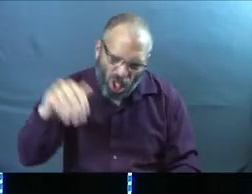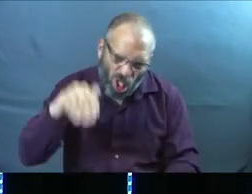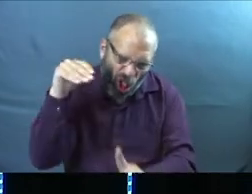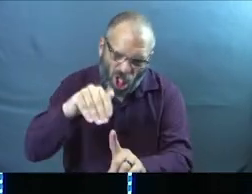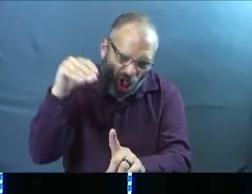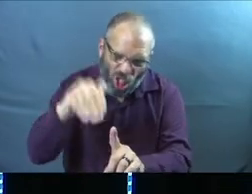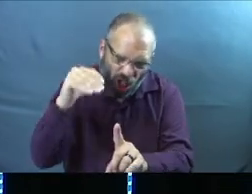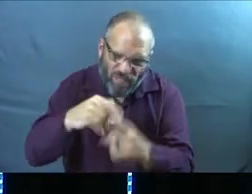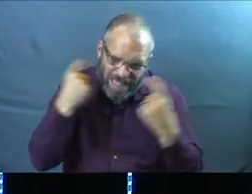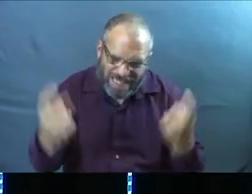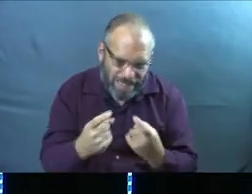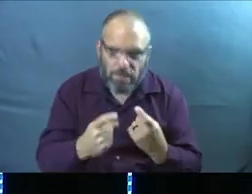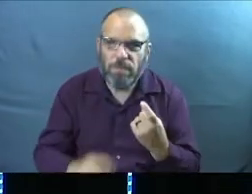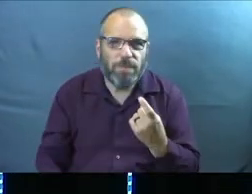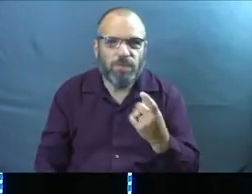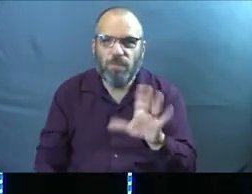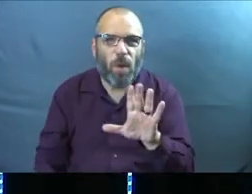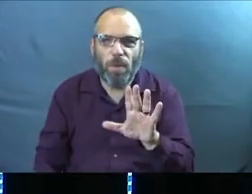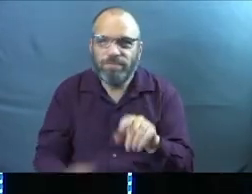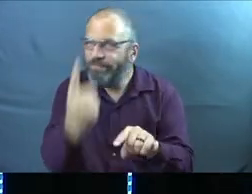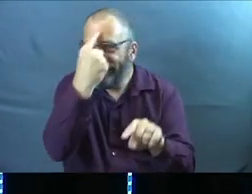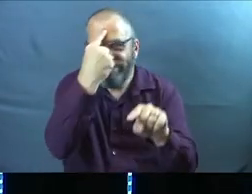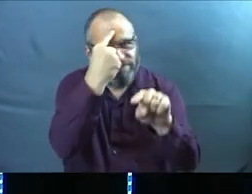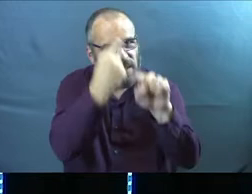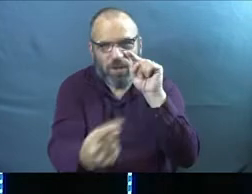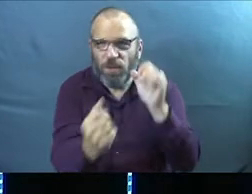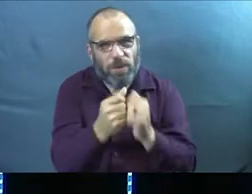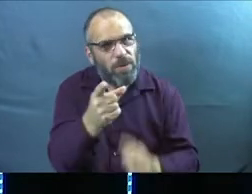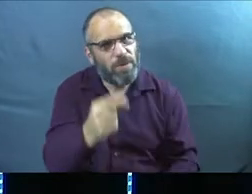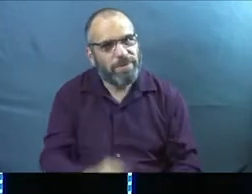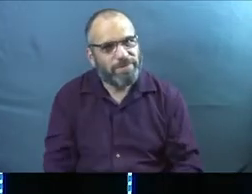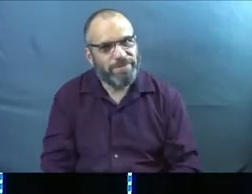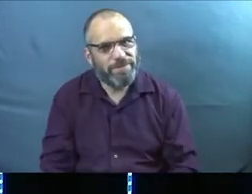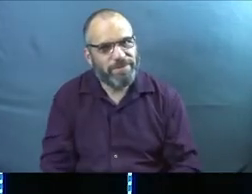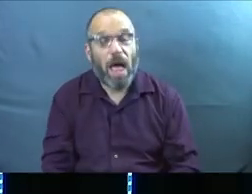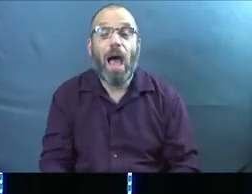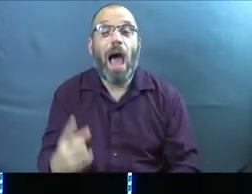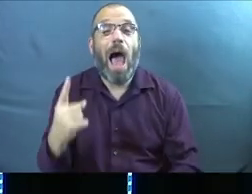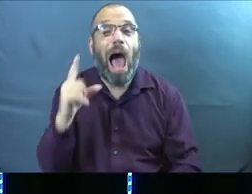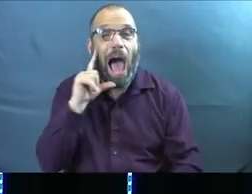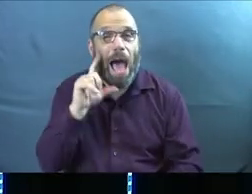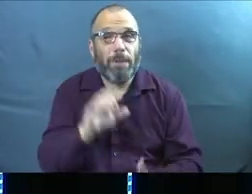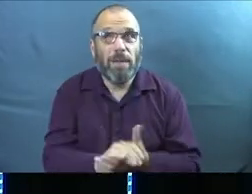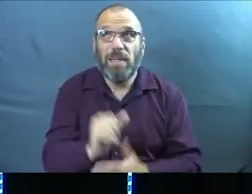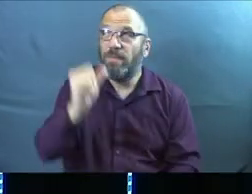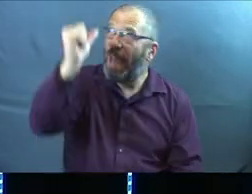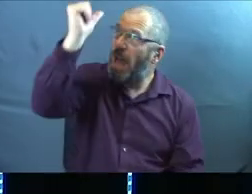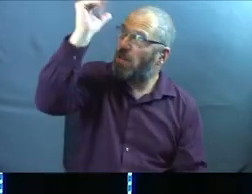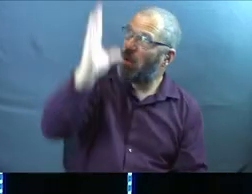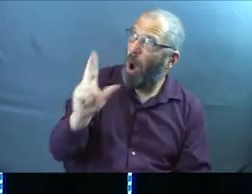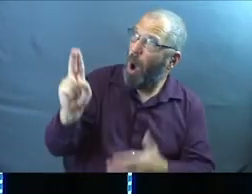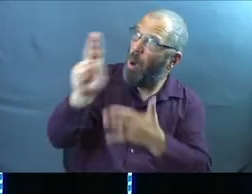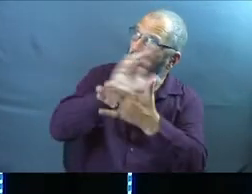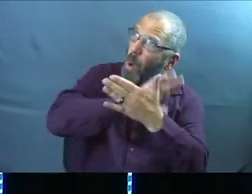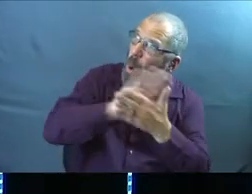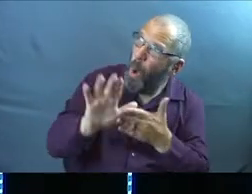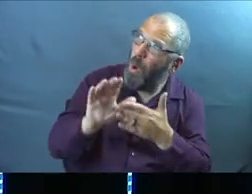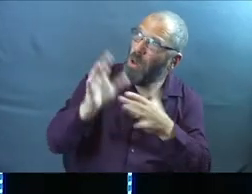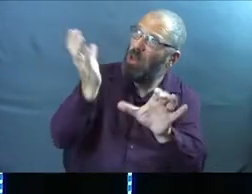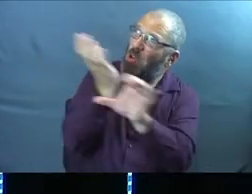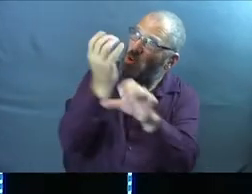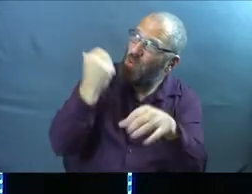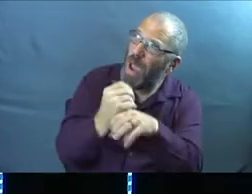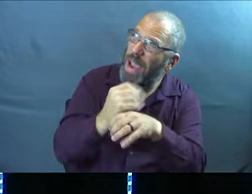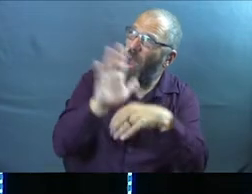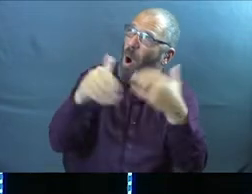with it anymore. I disagree. I think an omnipotent, holy,